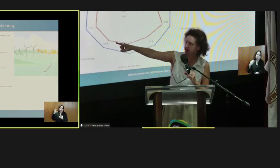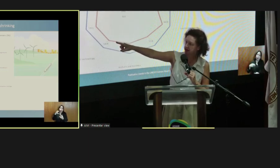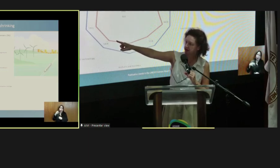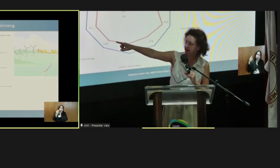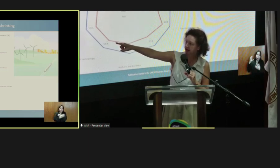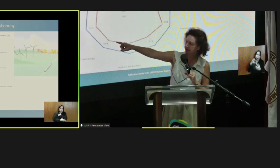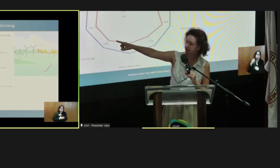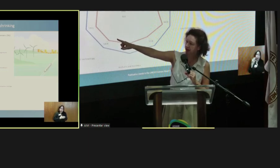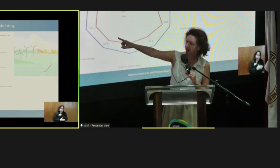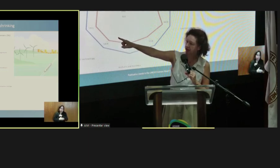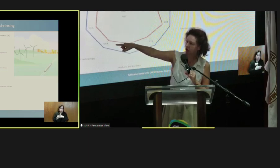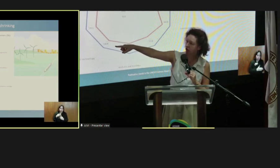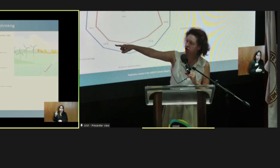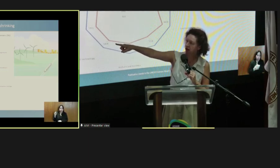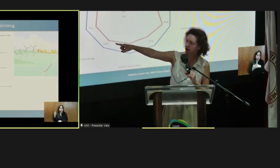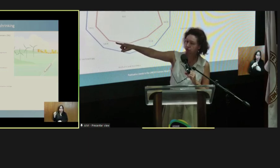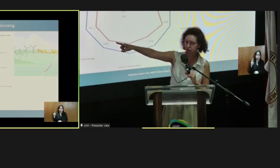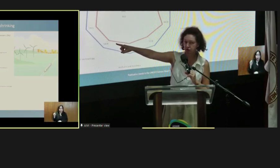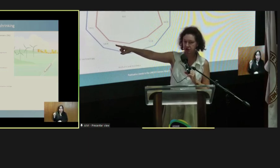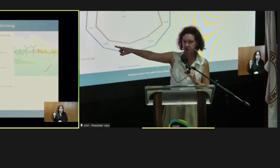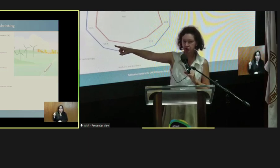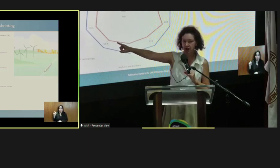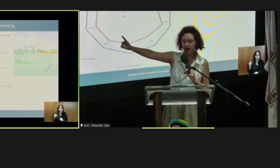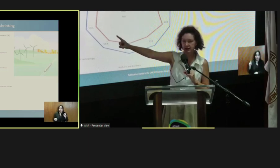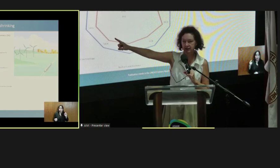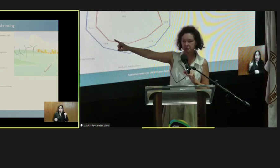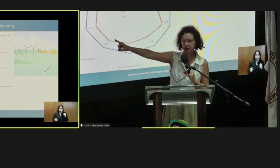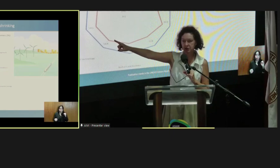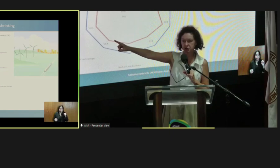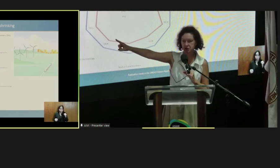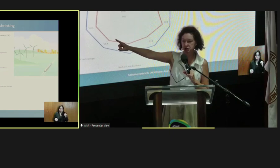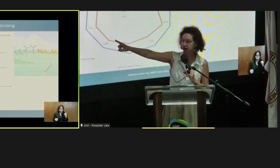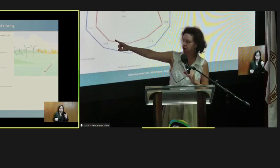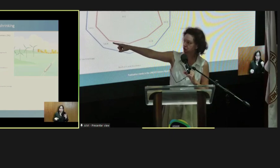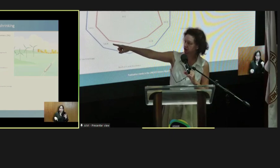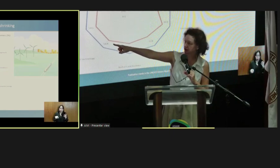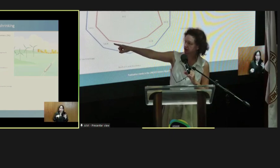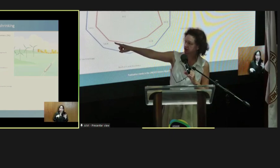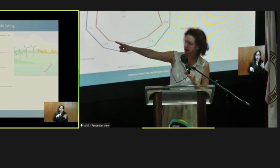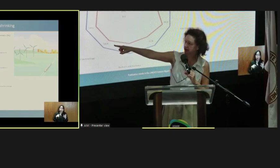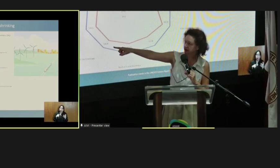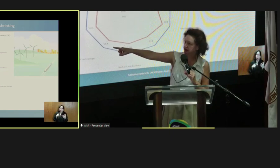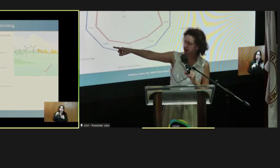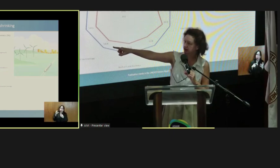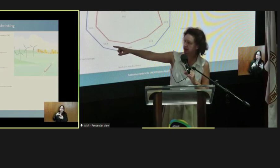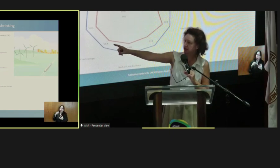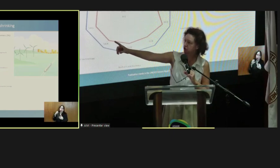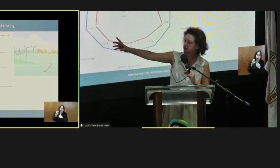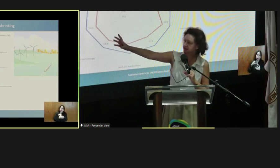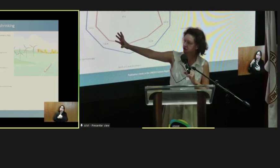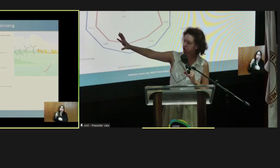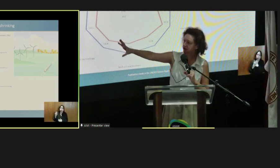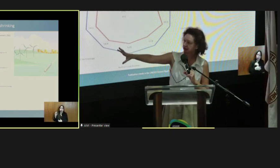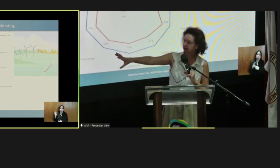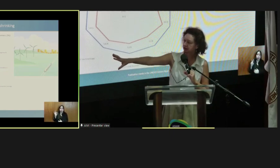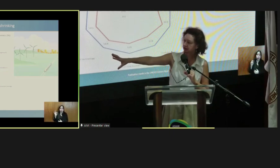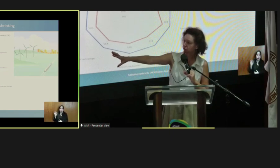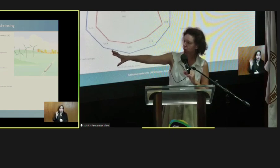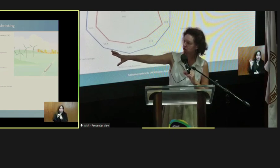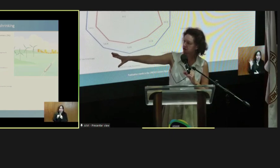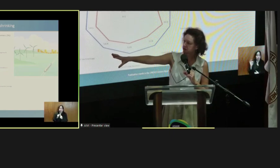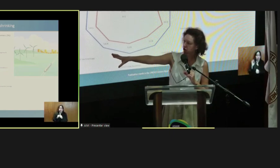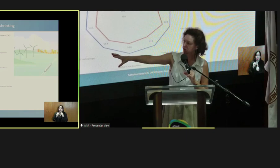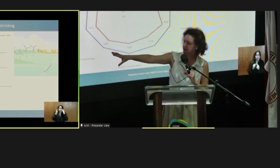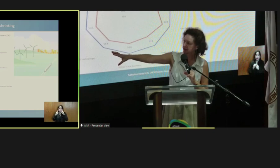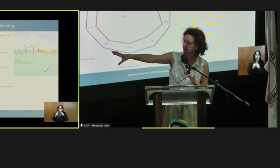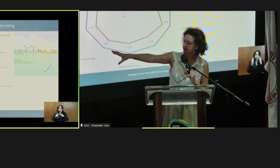in 2011, and the orange line refers to the high income countries' share in 2019. You can see it's shrinking for